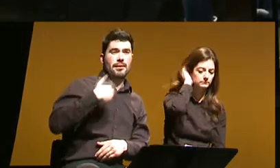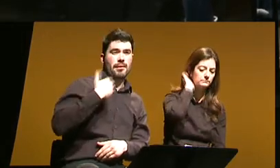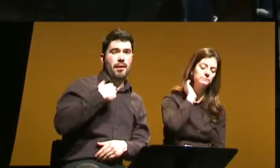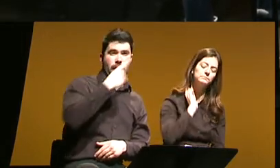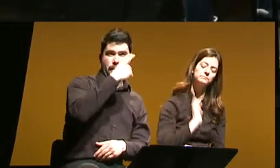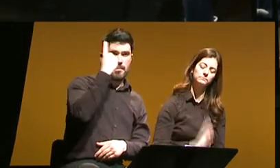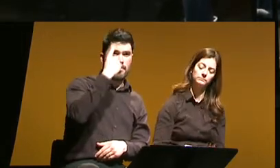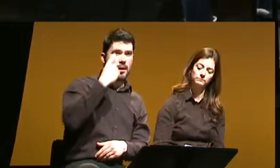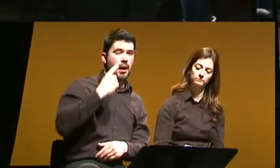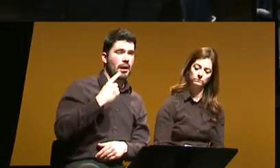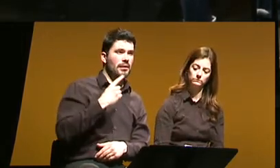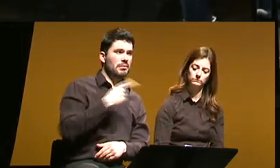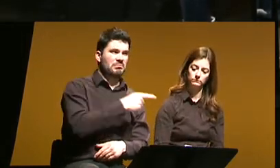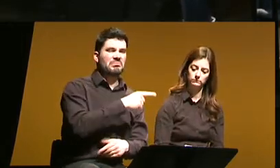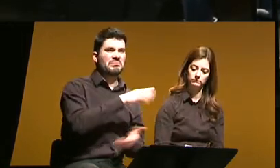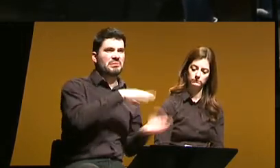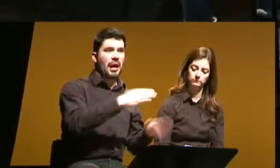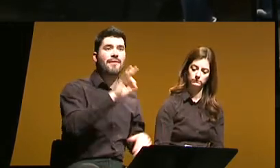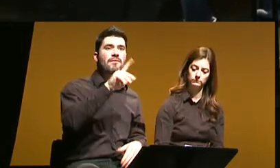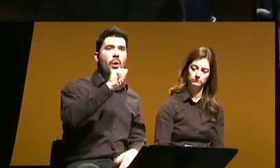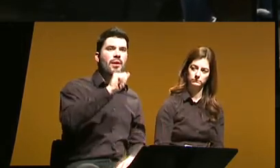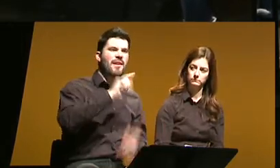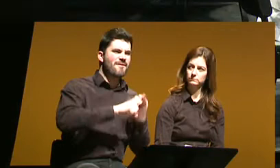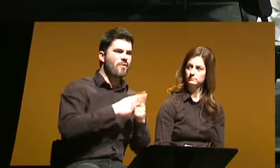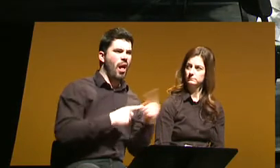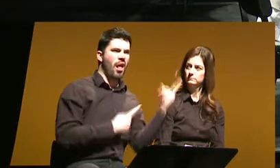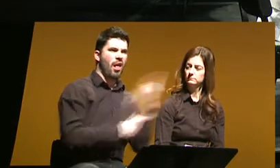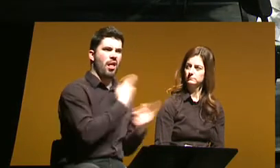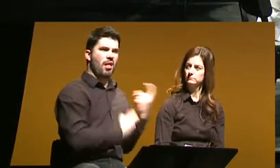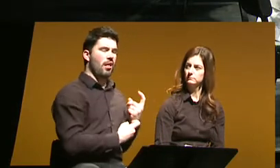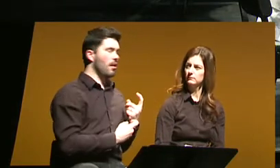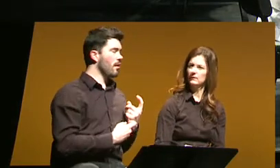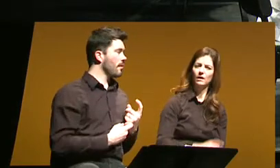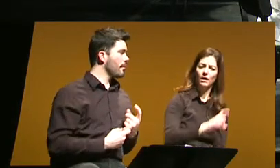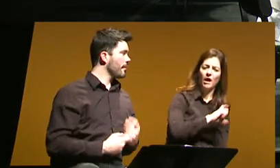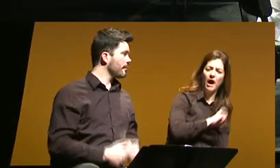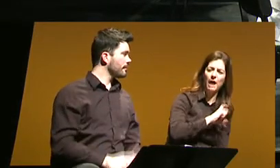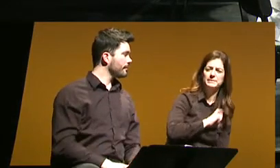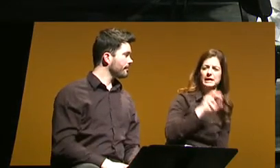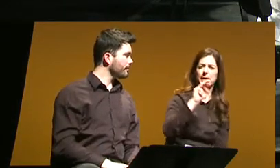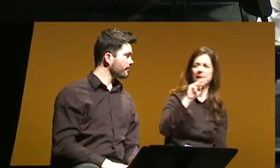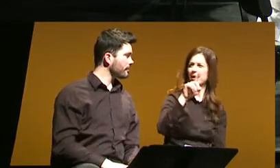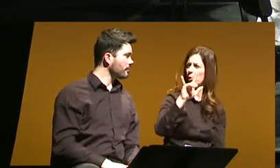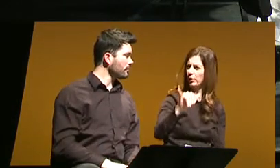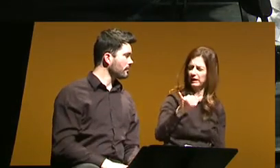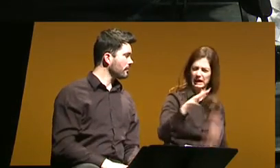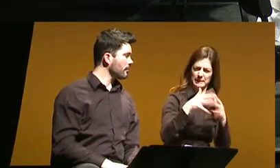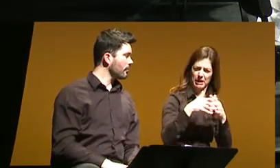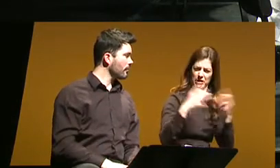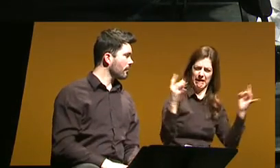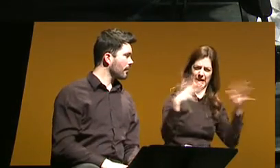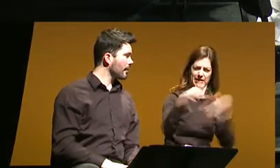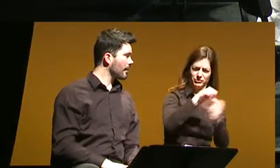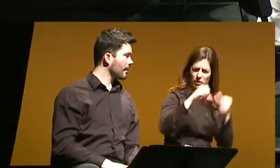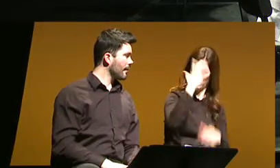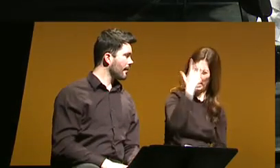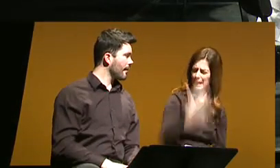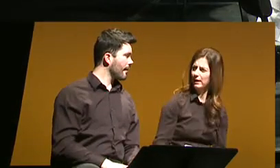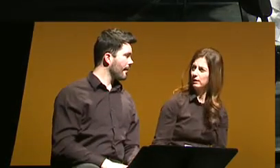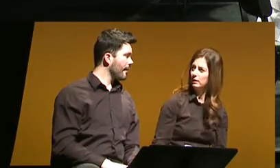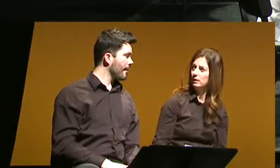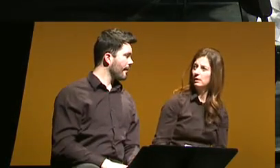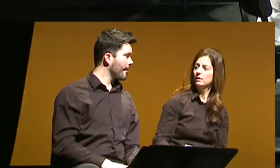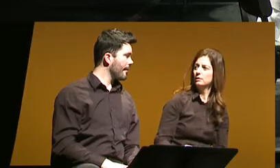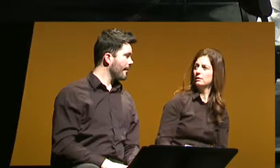Florida. My friends ask, why is there so much hatred between cops and minorities in America? Why do people assume that blacks are